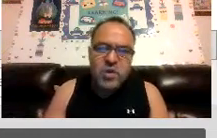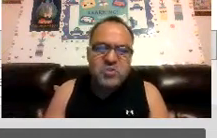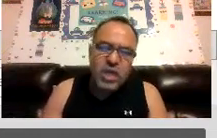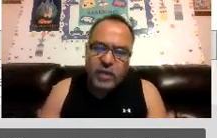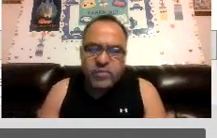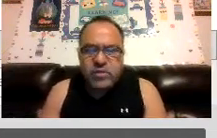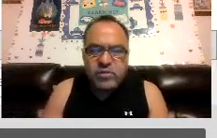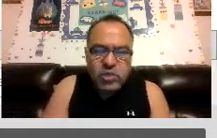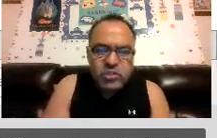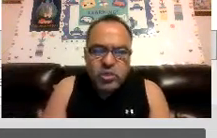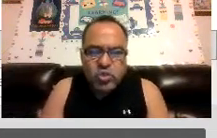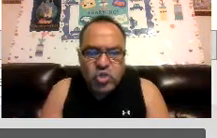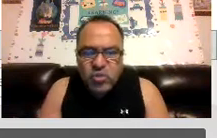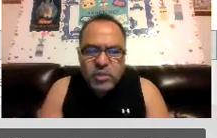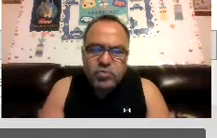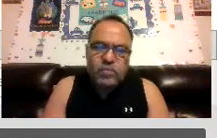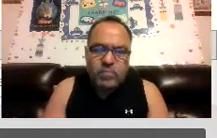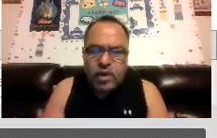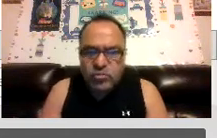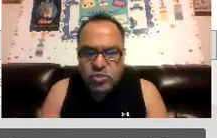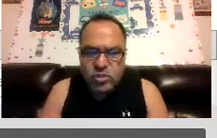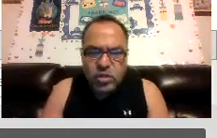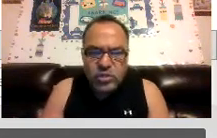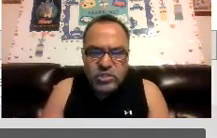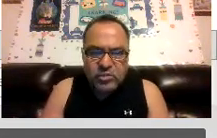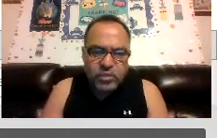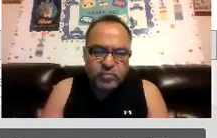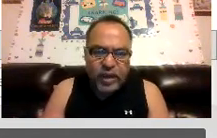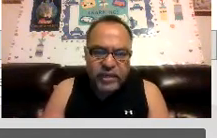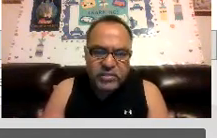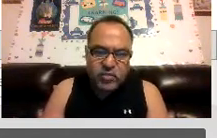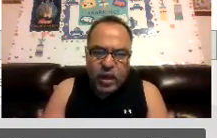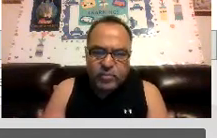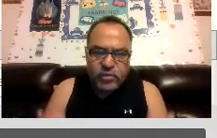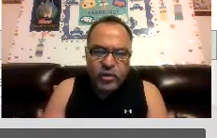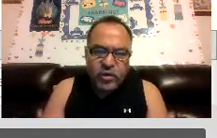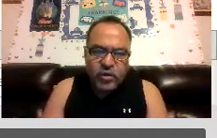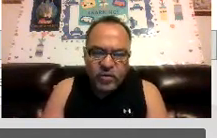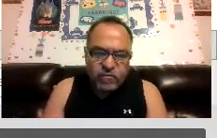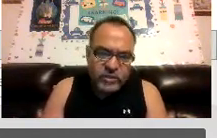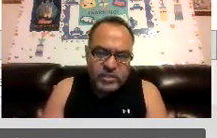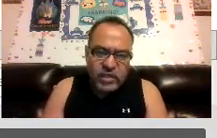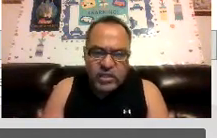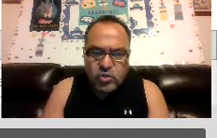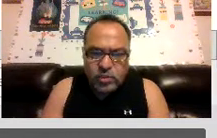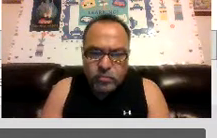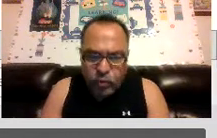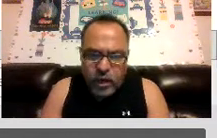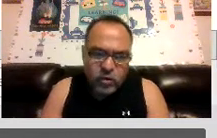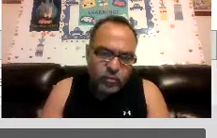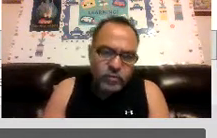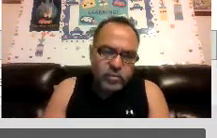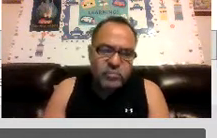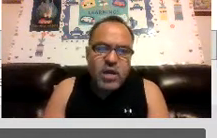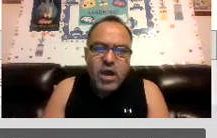matter what you say. Just show them to me, Baco should, shouted back as he grabbed her fist and tried to pry